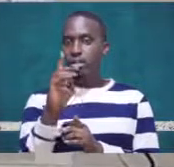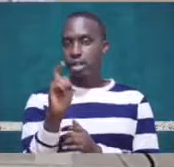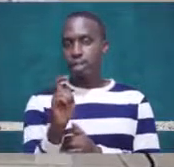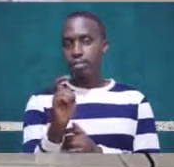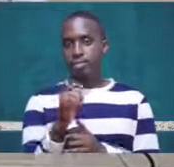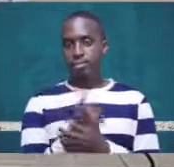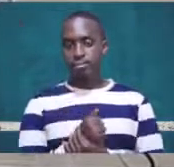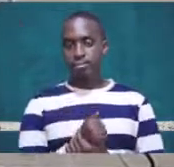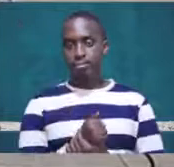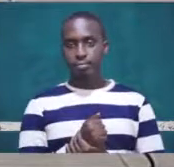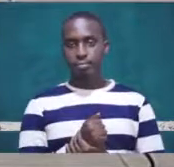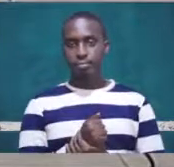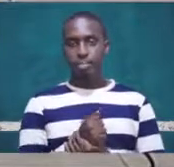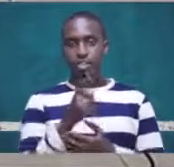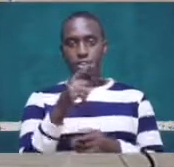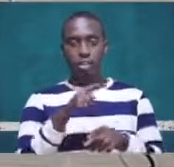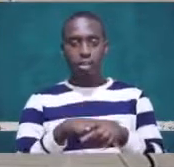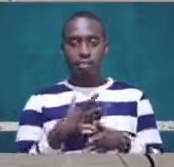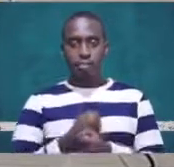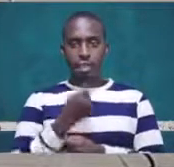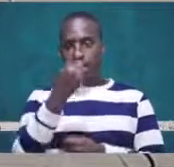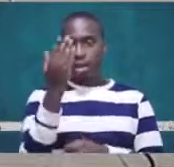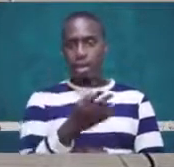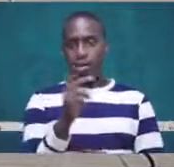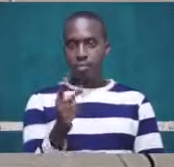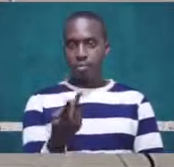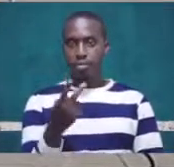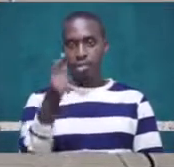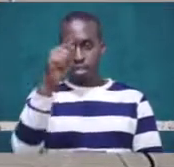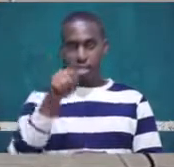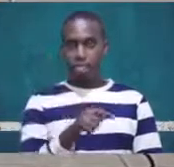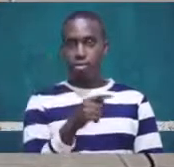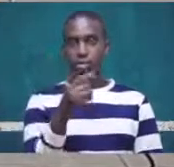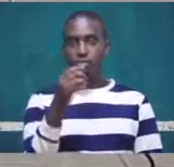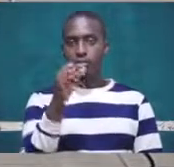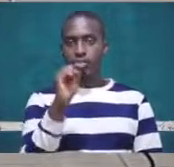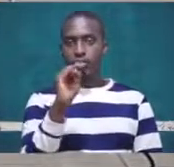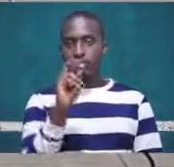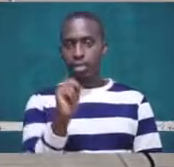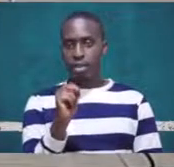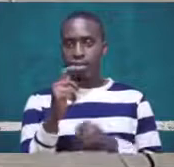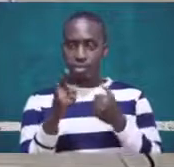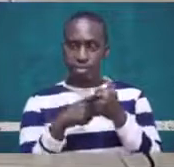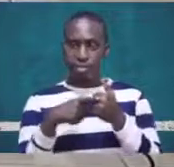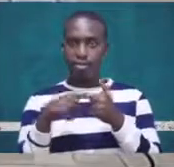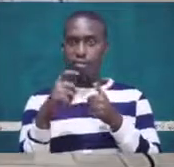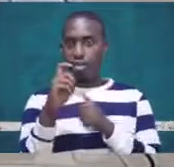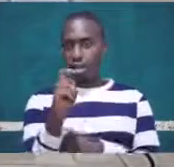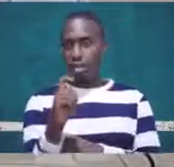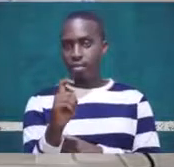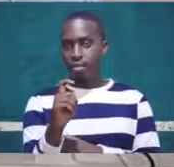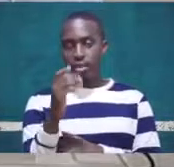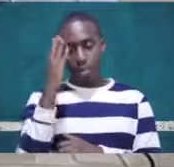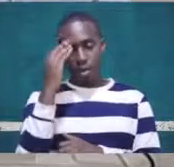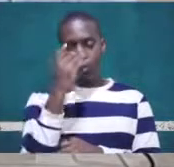dx. I have a half integral of sine 6x, because the 4x